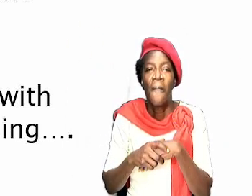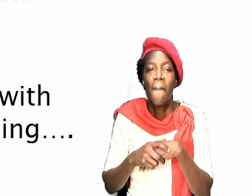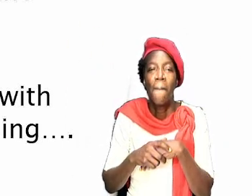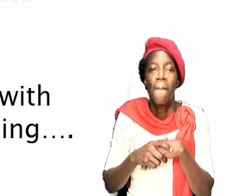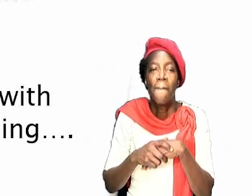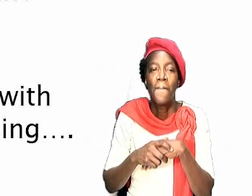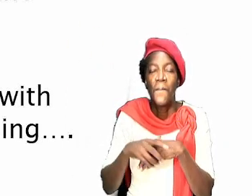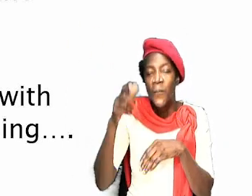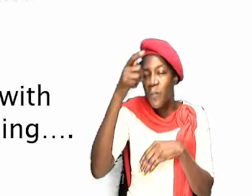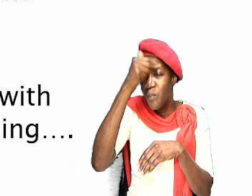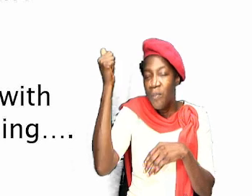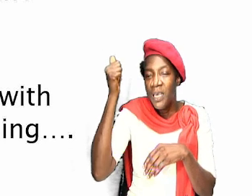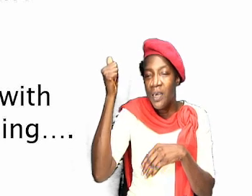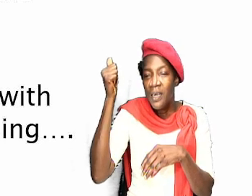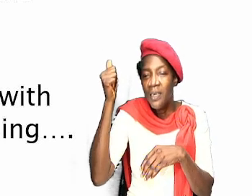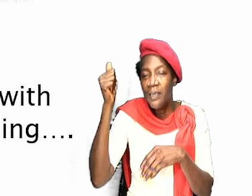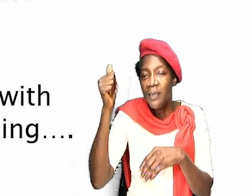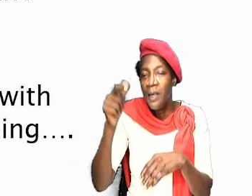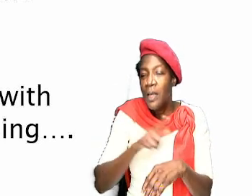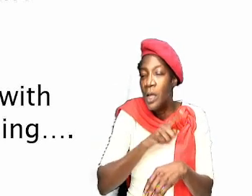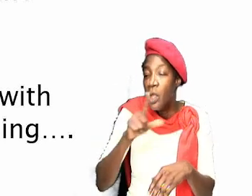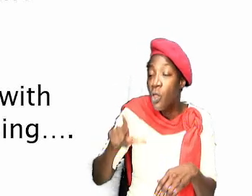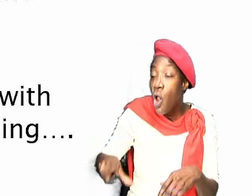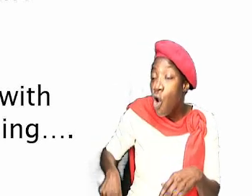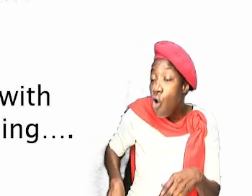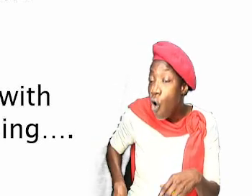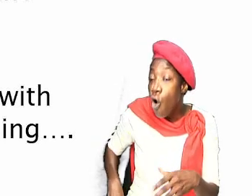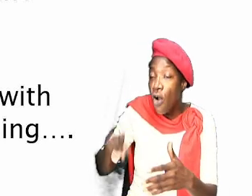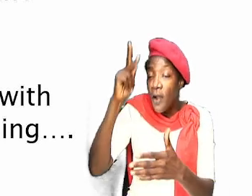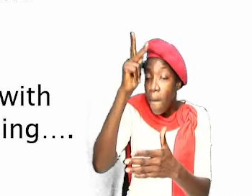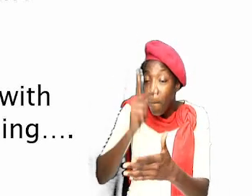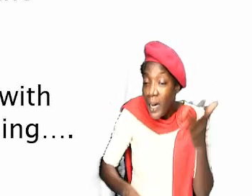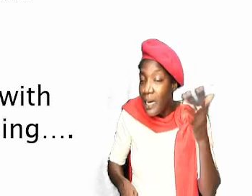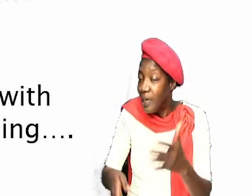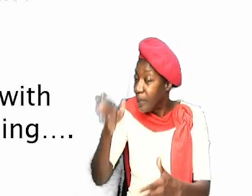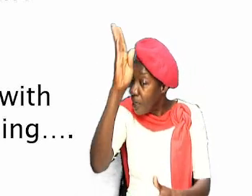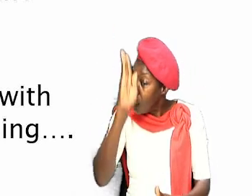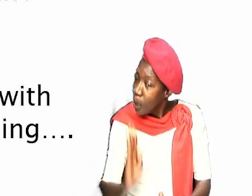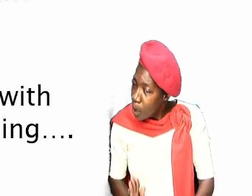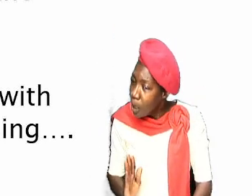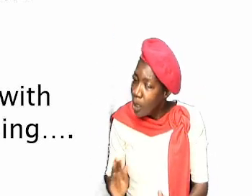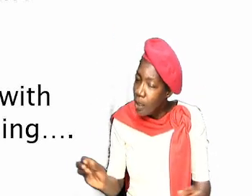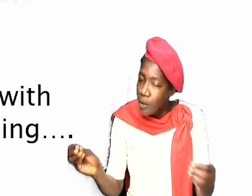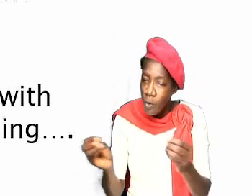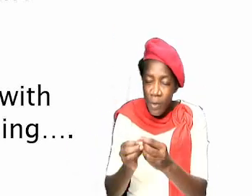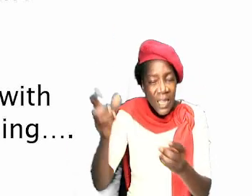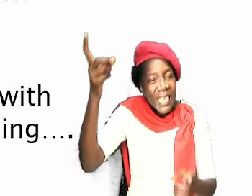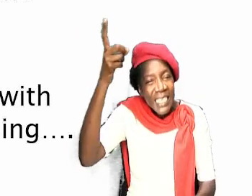because the mark of the Lord. God was with him.